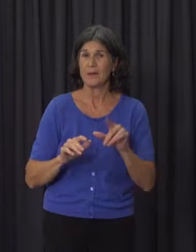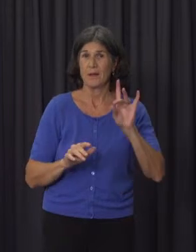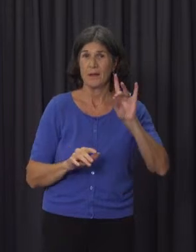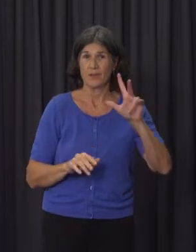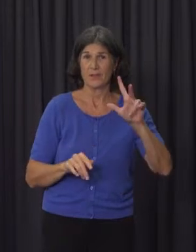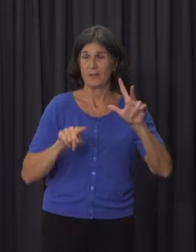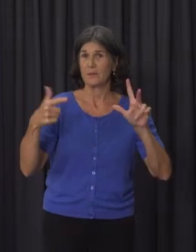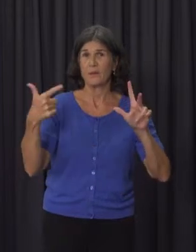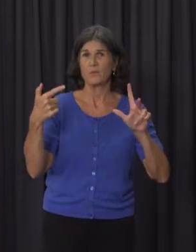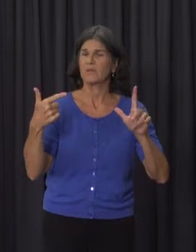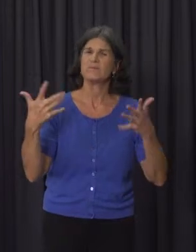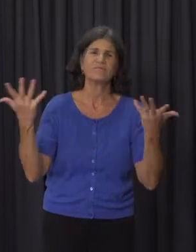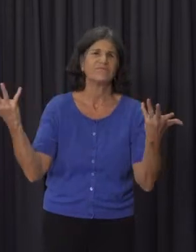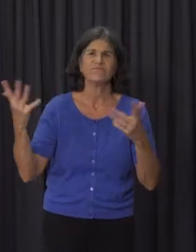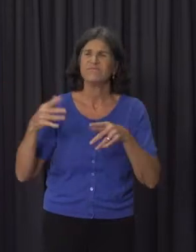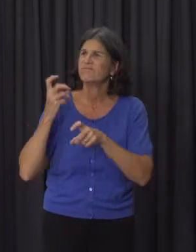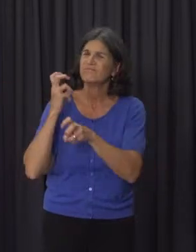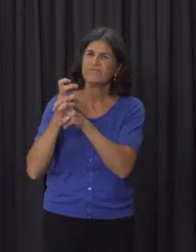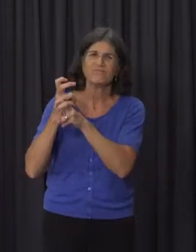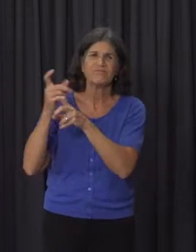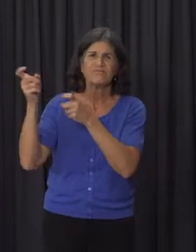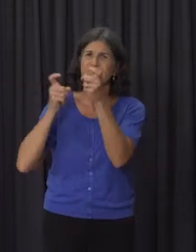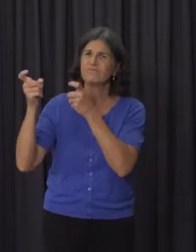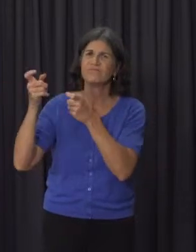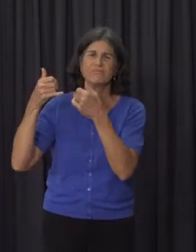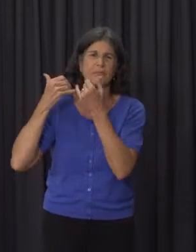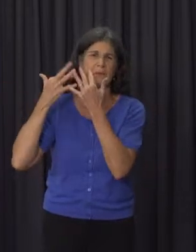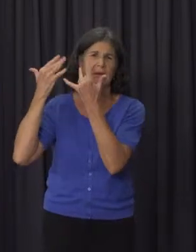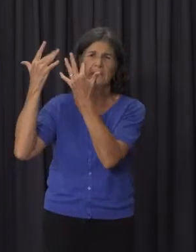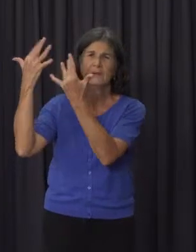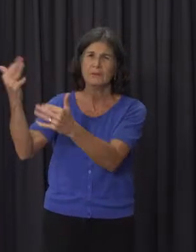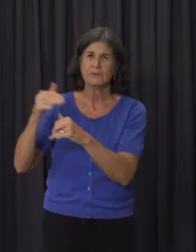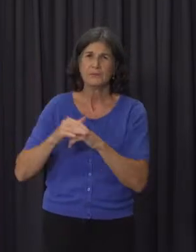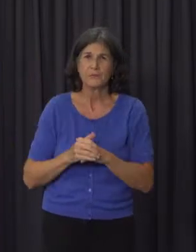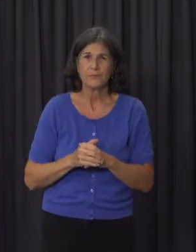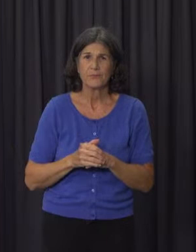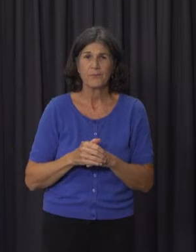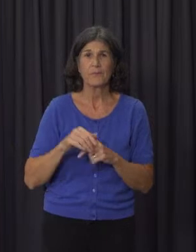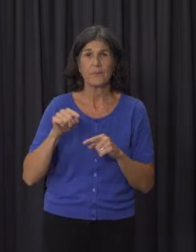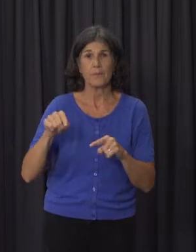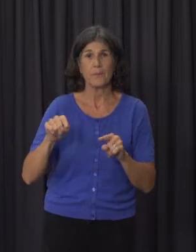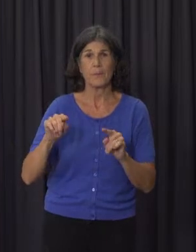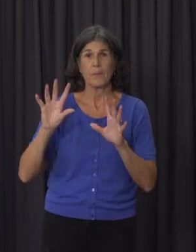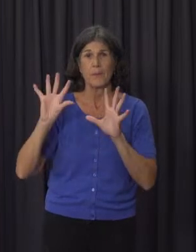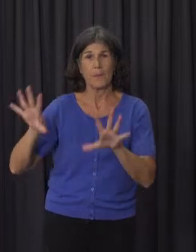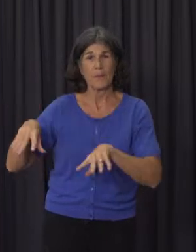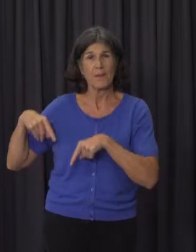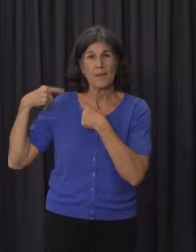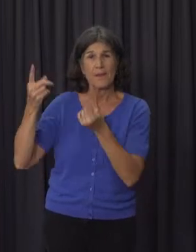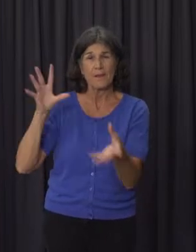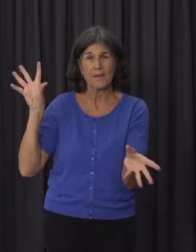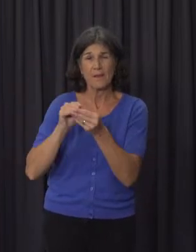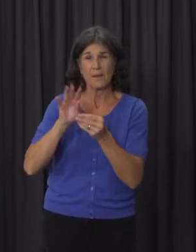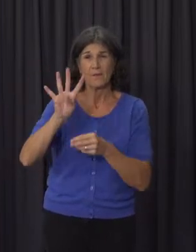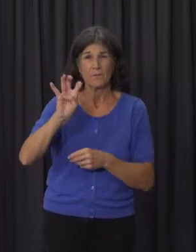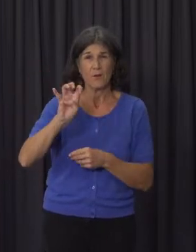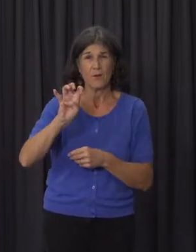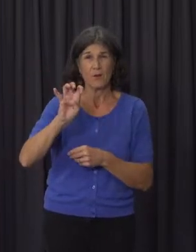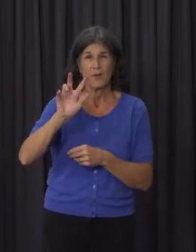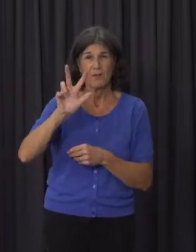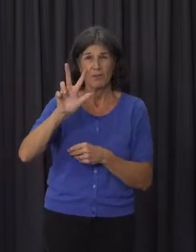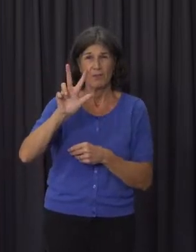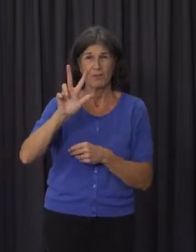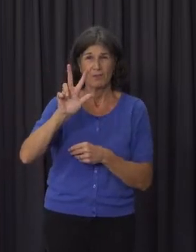we've responded to over 443 wildfires that have burned nearly 470,000 hectares. You can